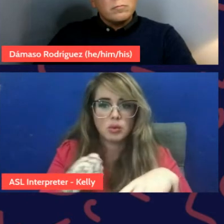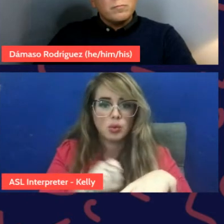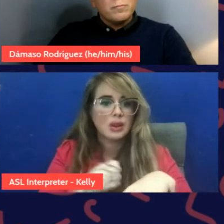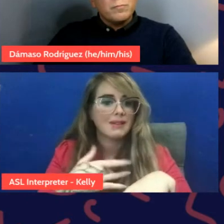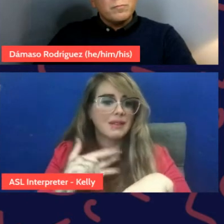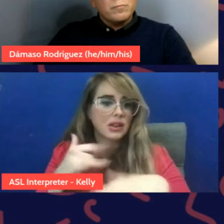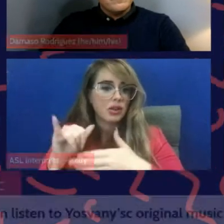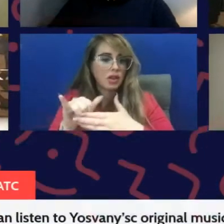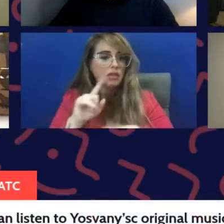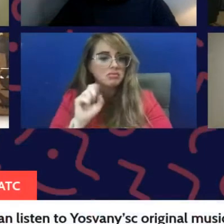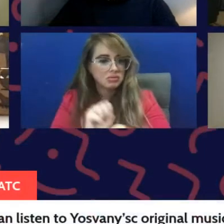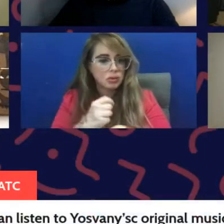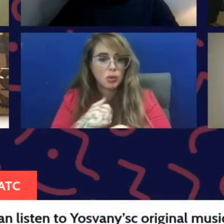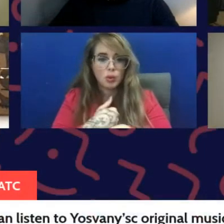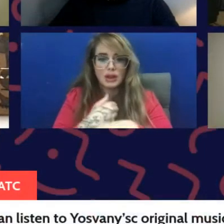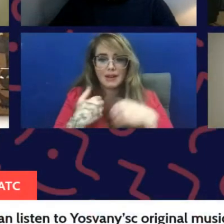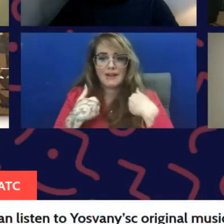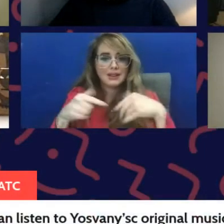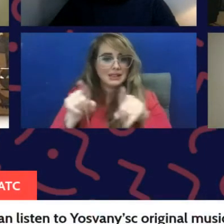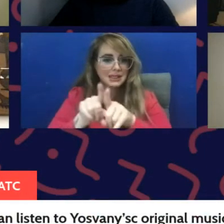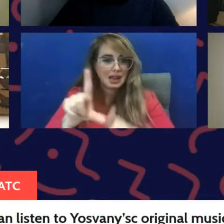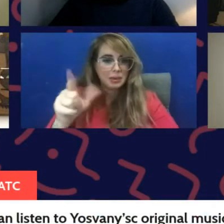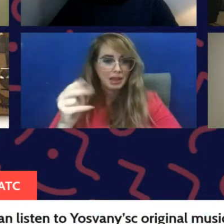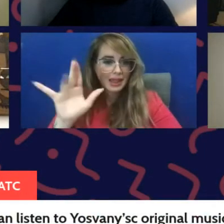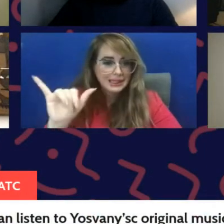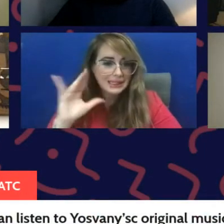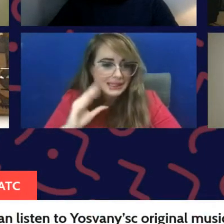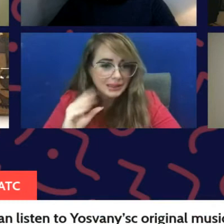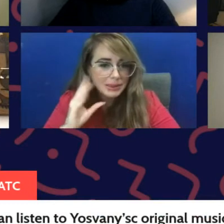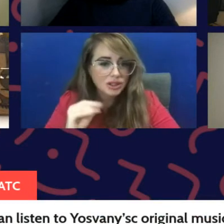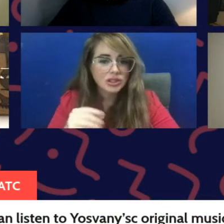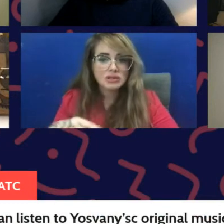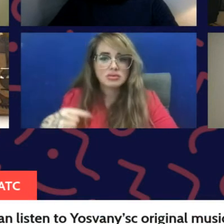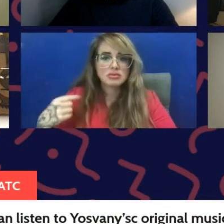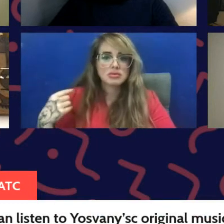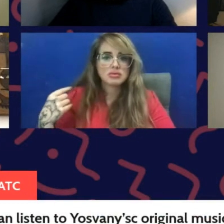we're coming out of the same legacy of